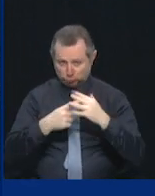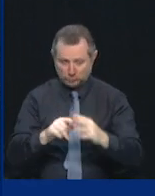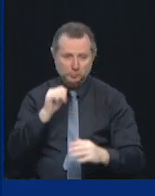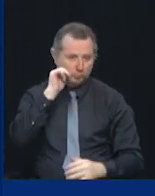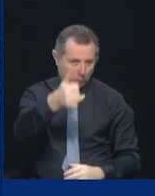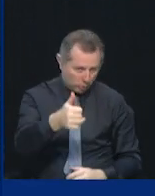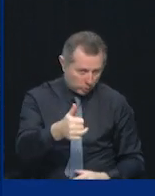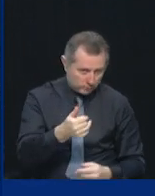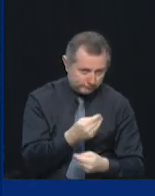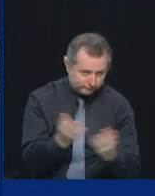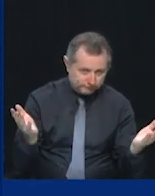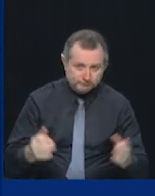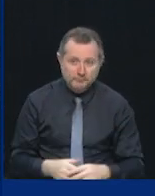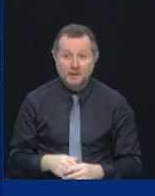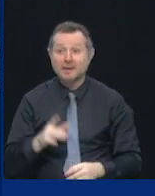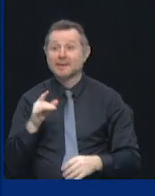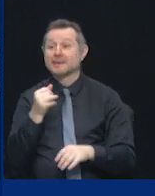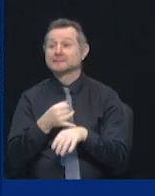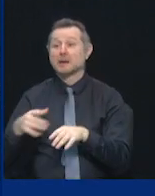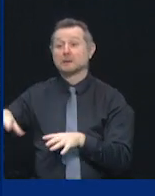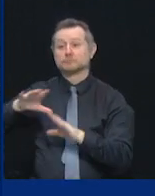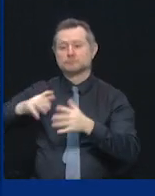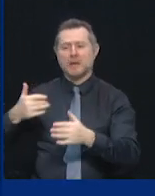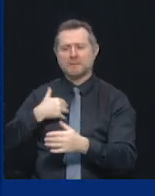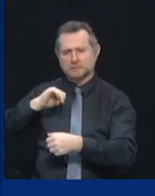set guidance, and they had to do it